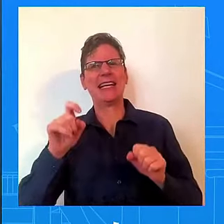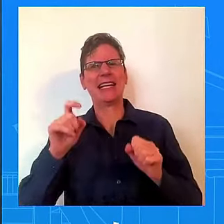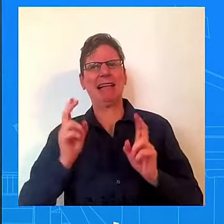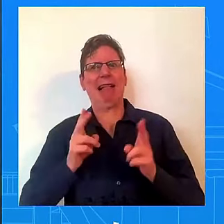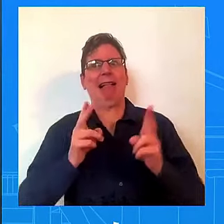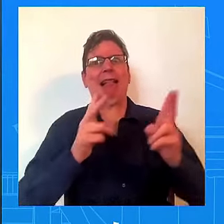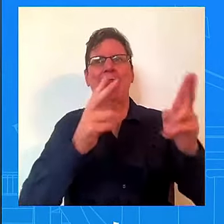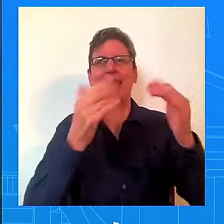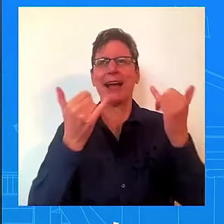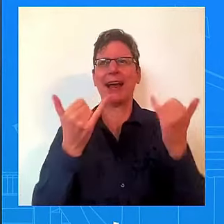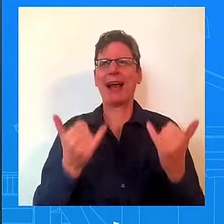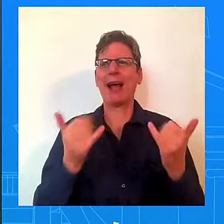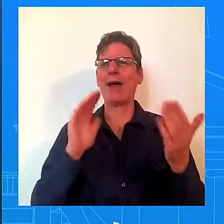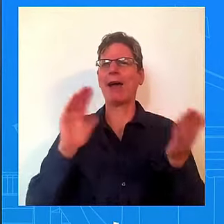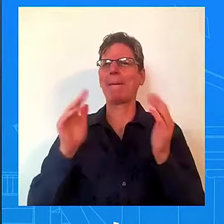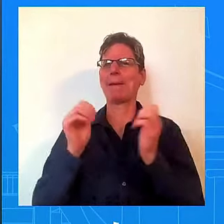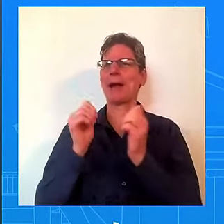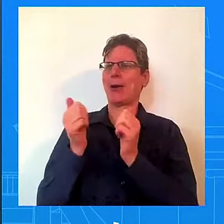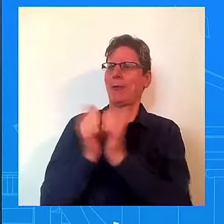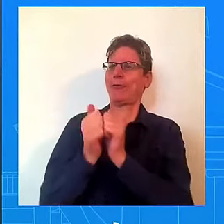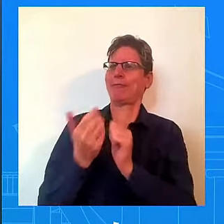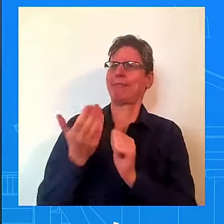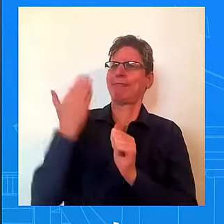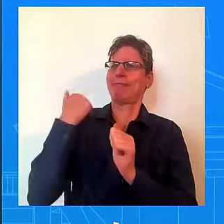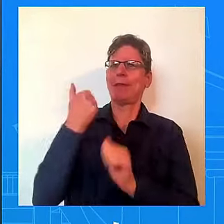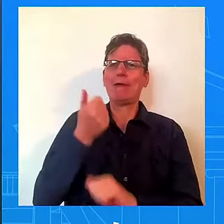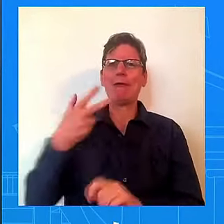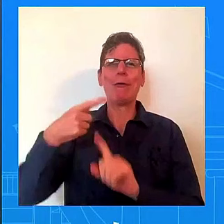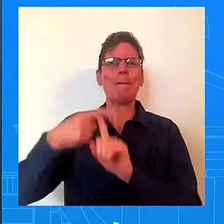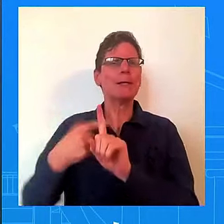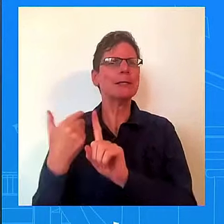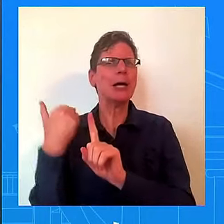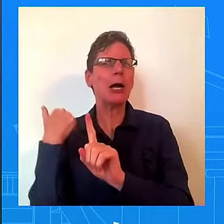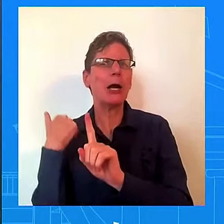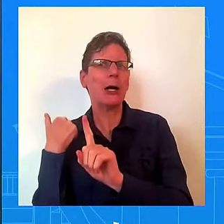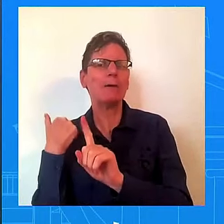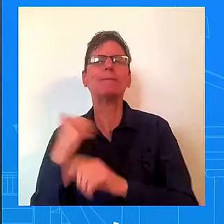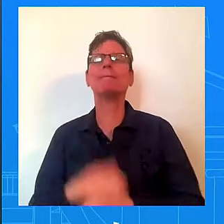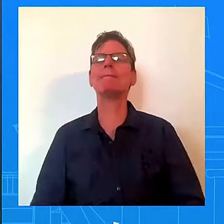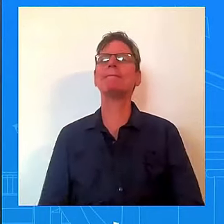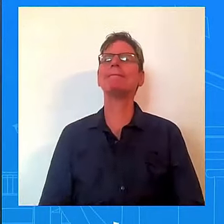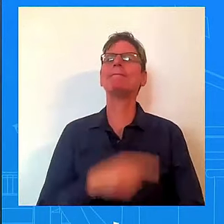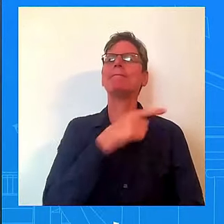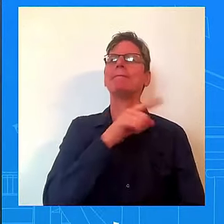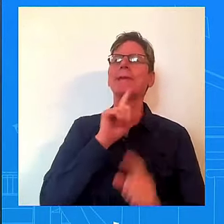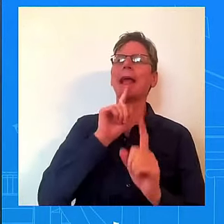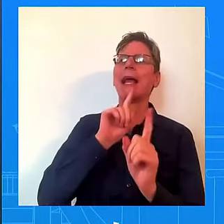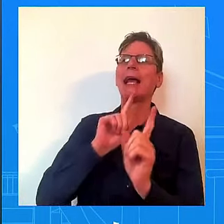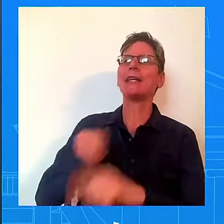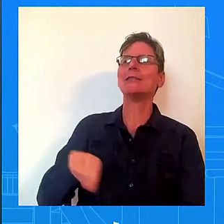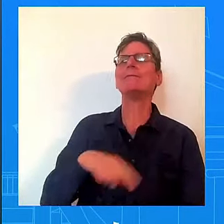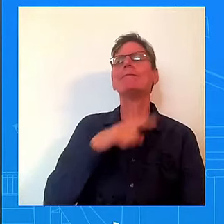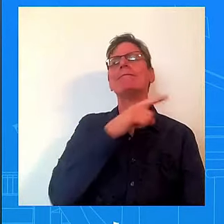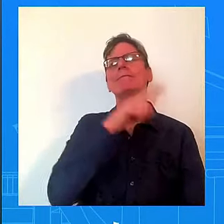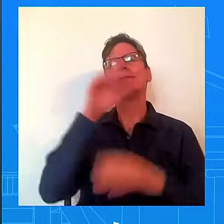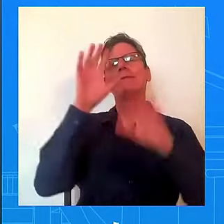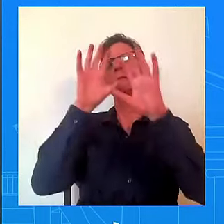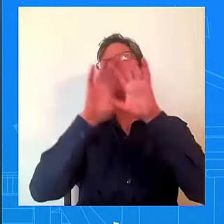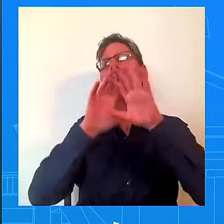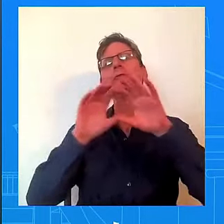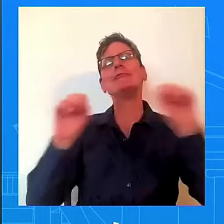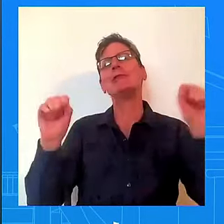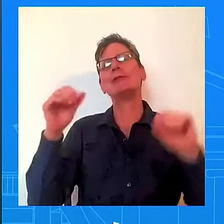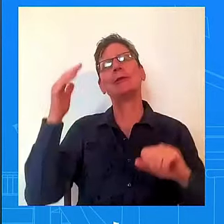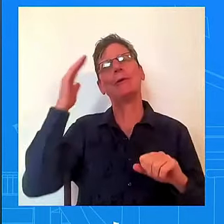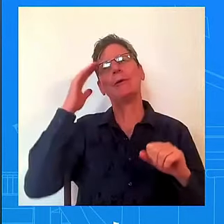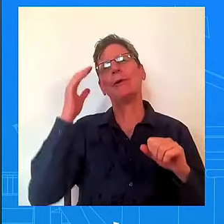urgency because he knows that behind every project is a community clamoring for change and hope and opportunity. And, you know, throughout all of